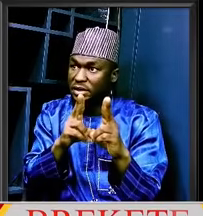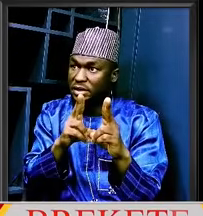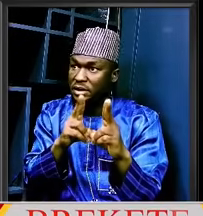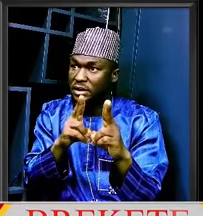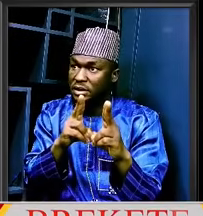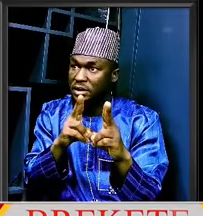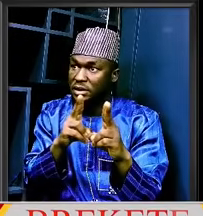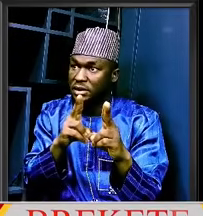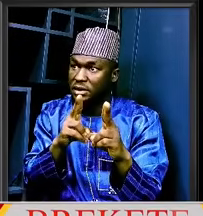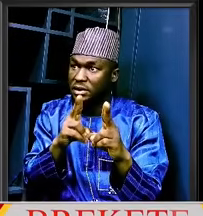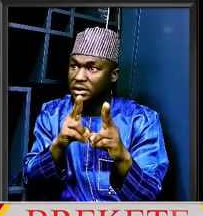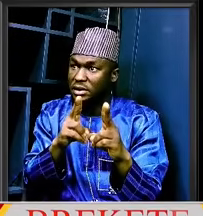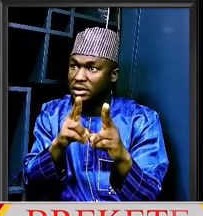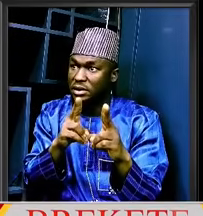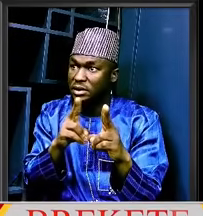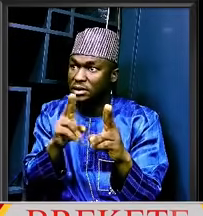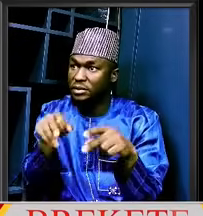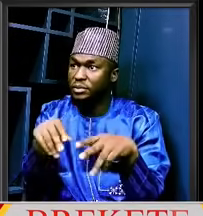Throwing